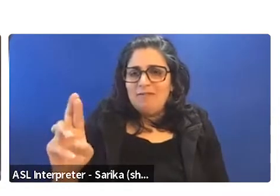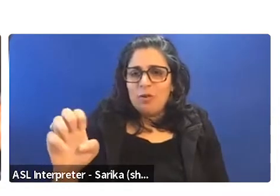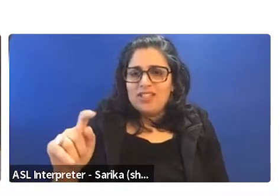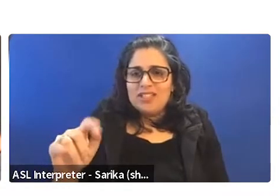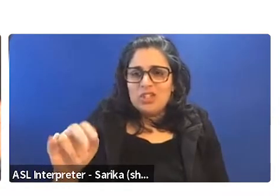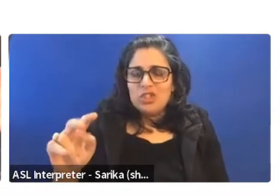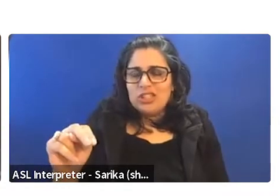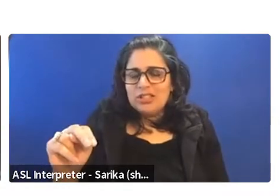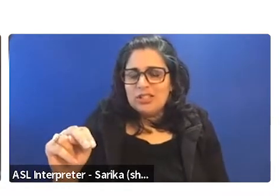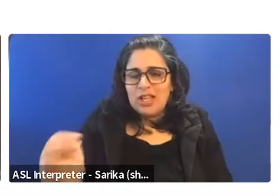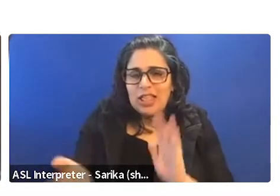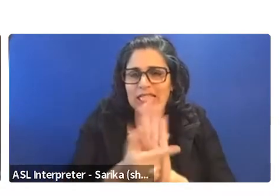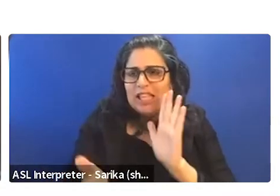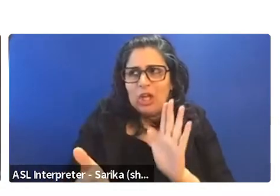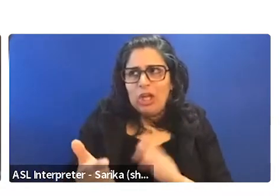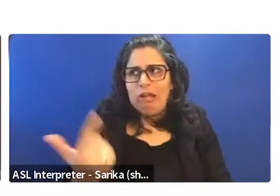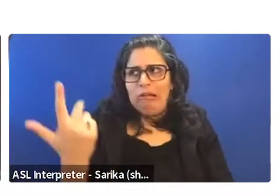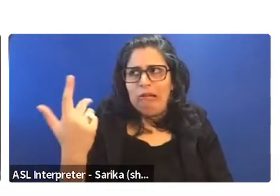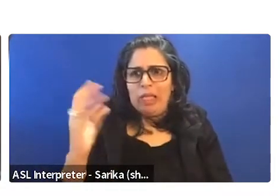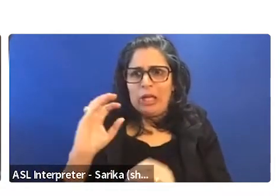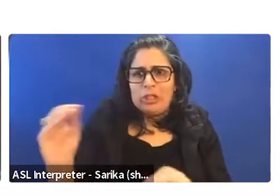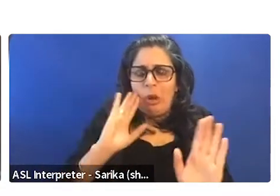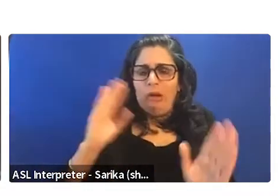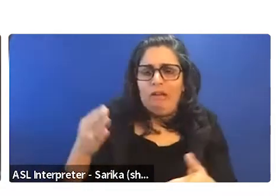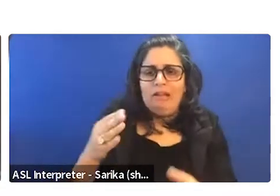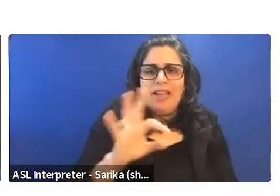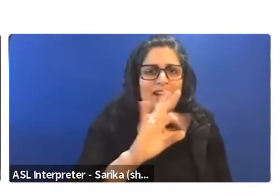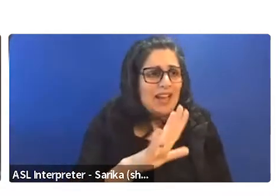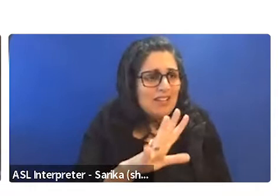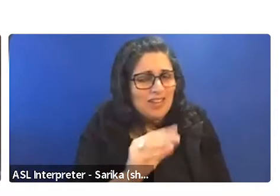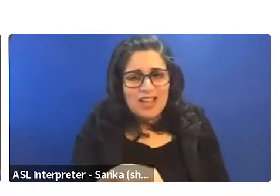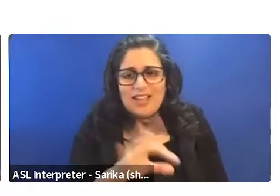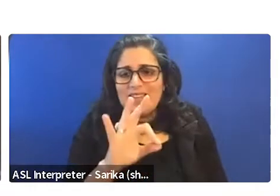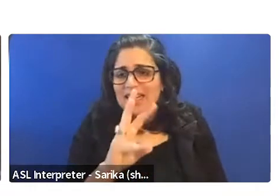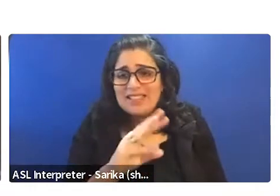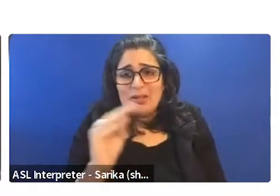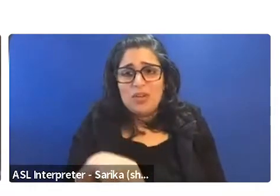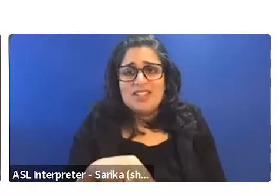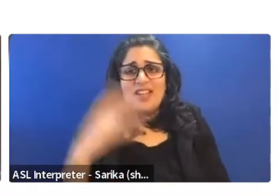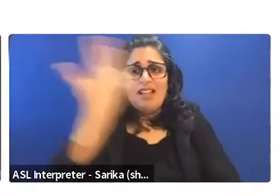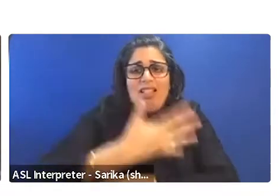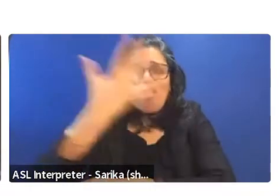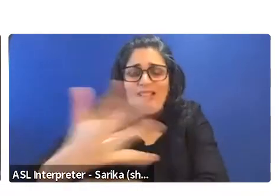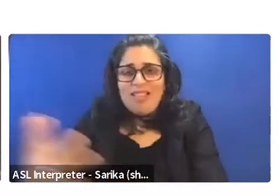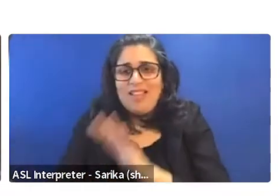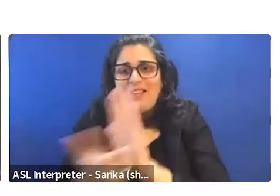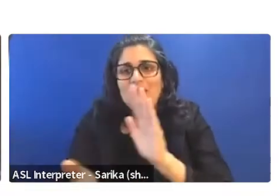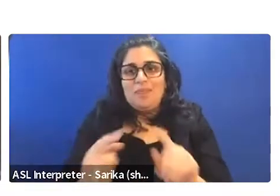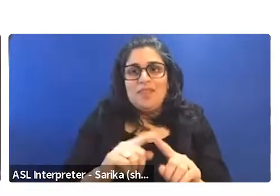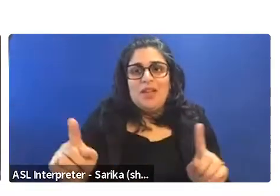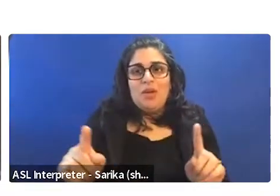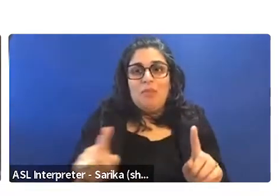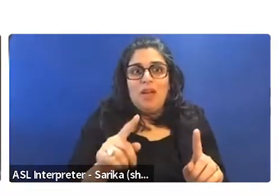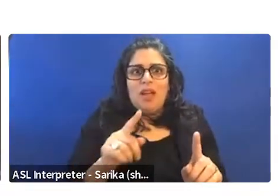any attention. Basically 95 to 96% of all deforestation is illegal, but there's satellites in the sky showing us almost in